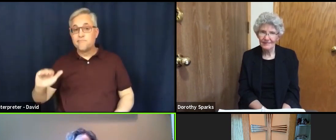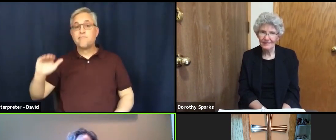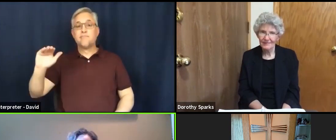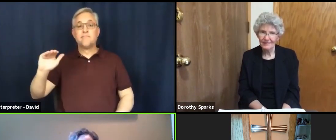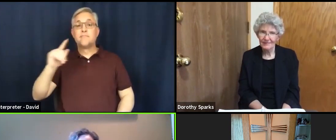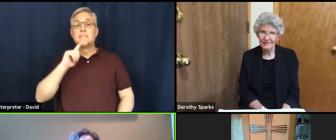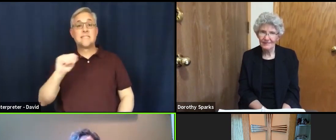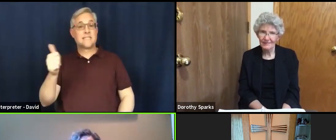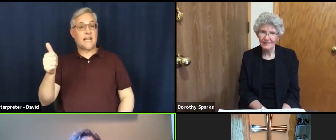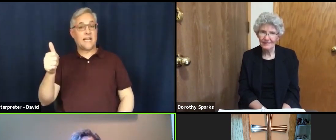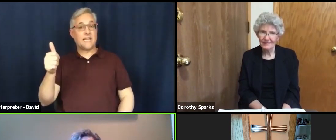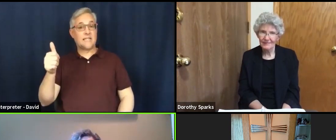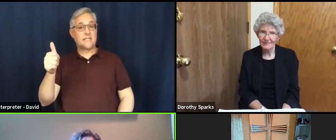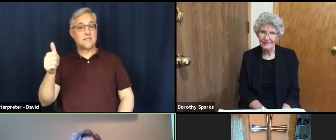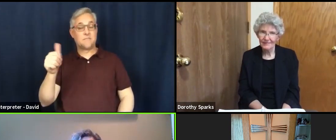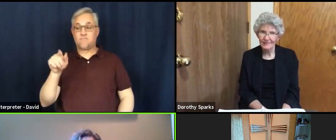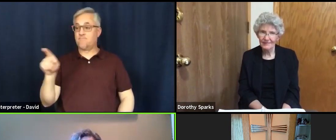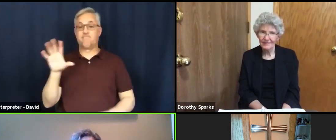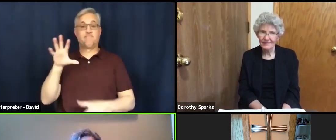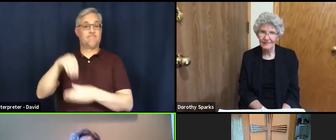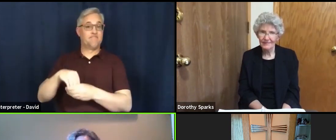And during fifth grade,